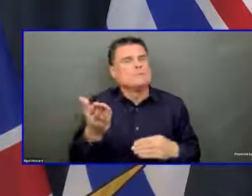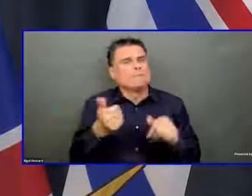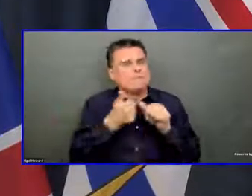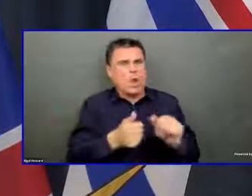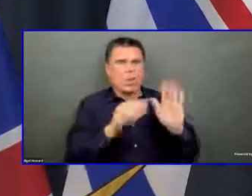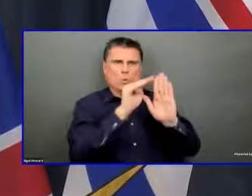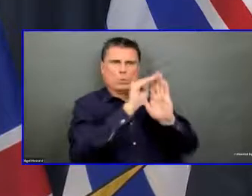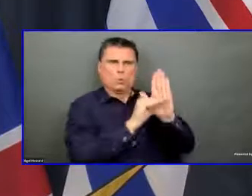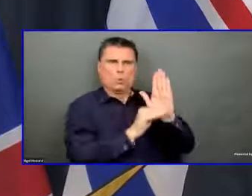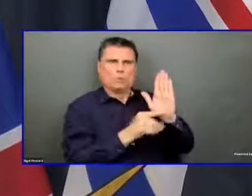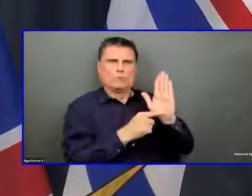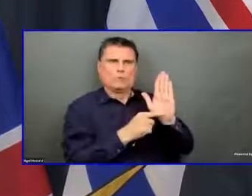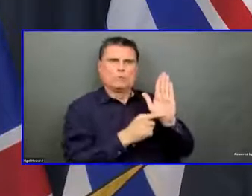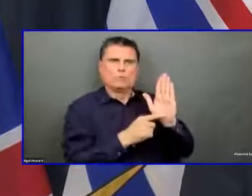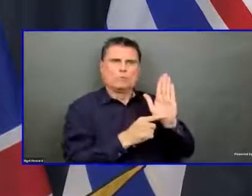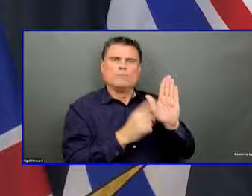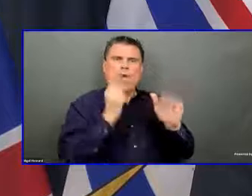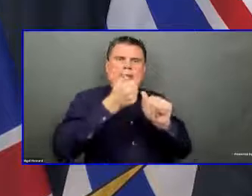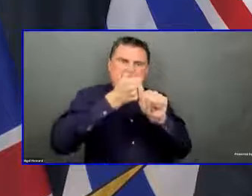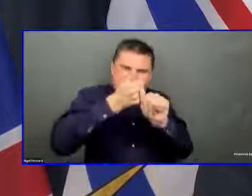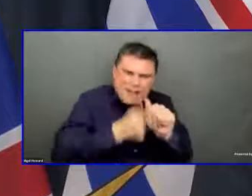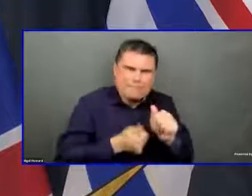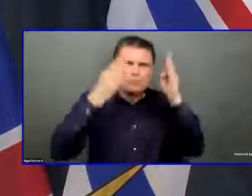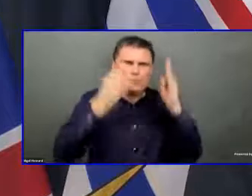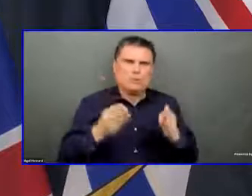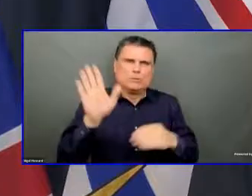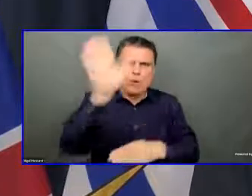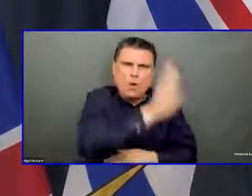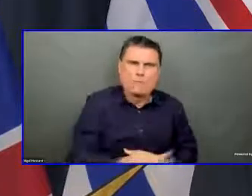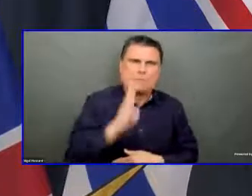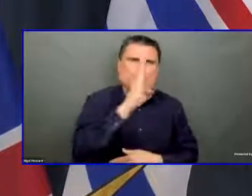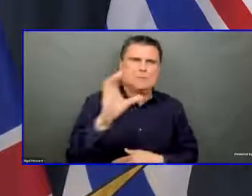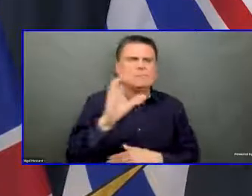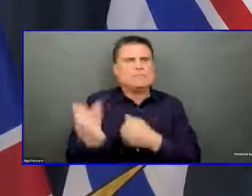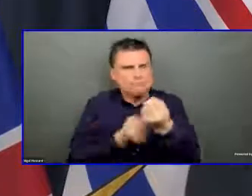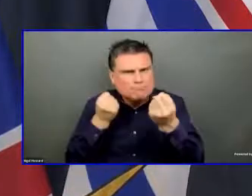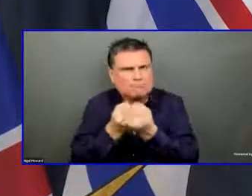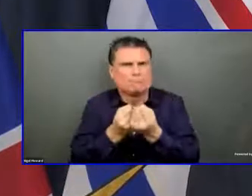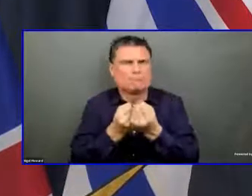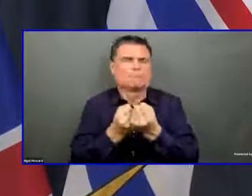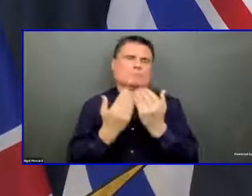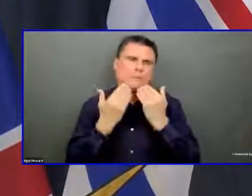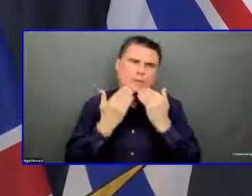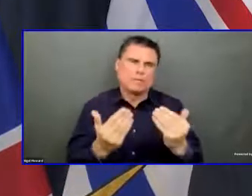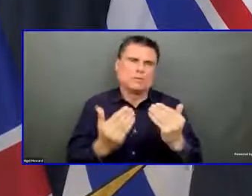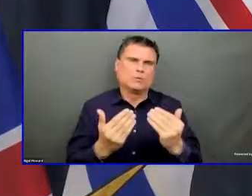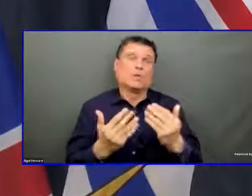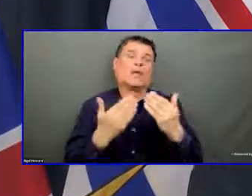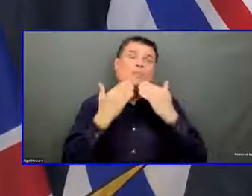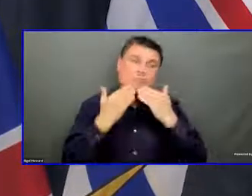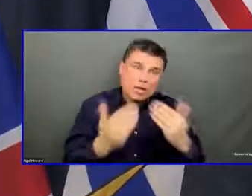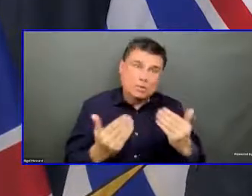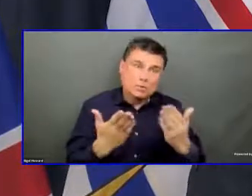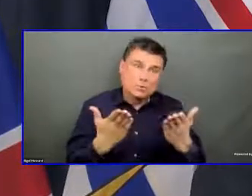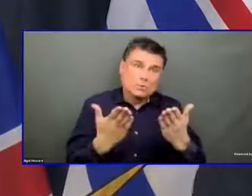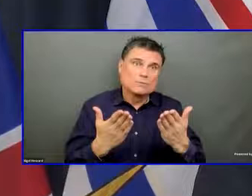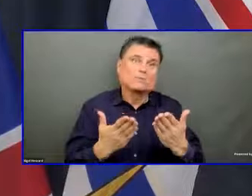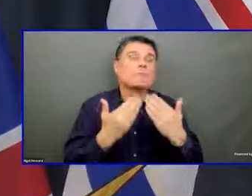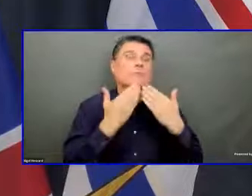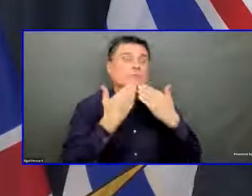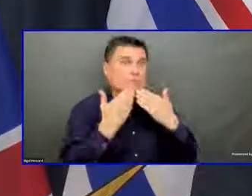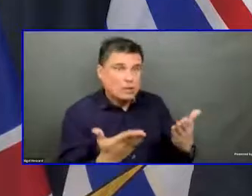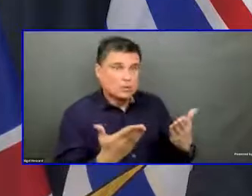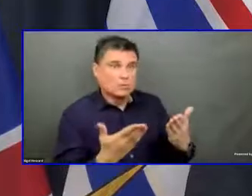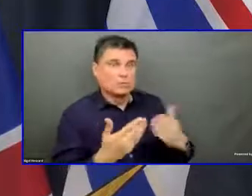you. Aujourd'hui, nous annonçons 569 nouveaux cas qui ont testé positifs pour COVID-19 pour un total de